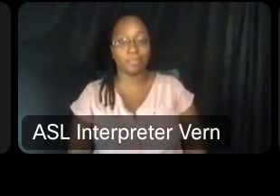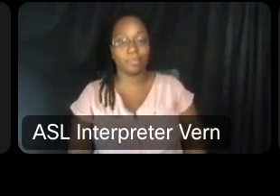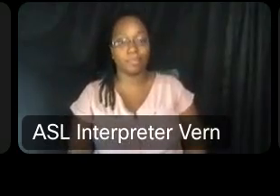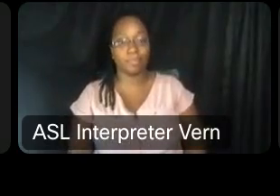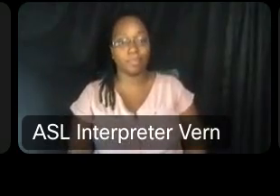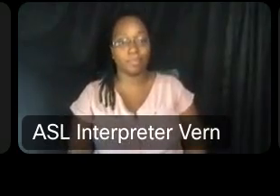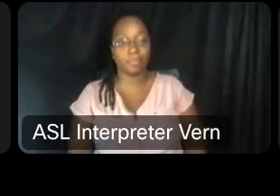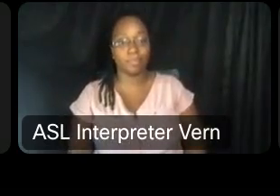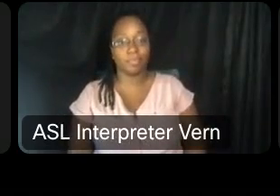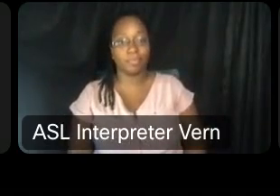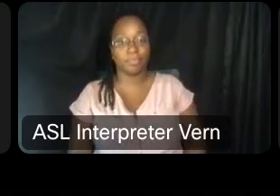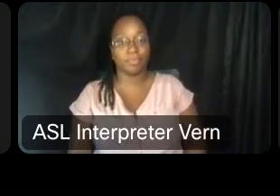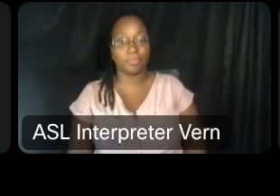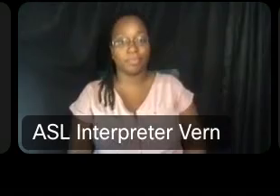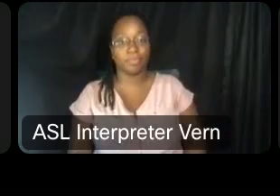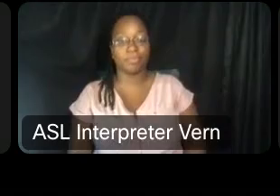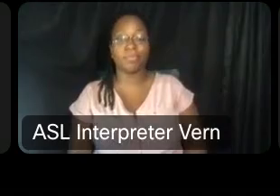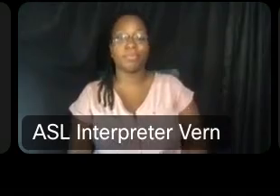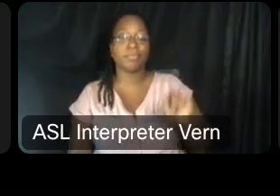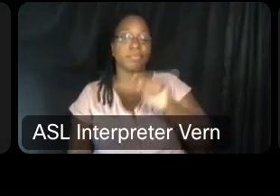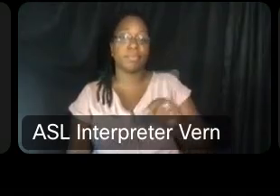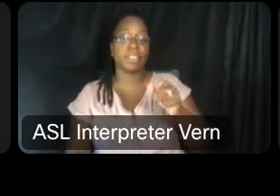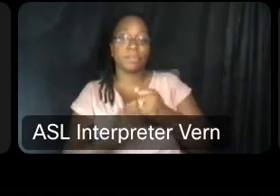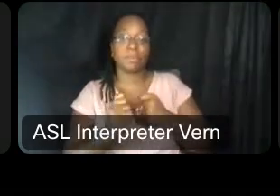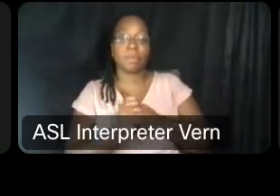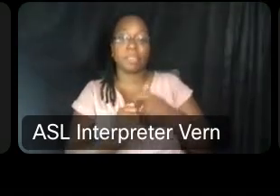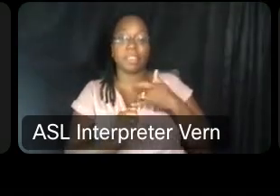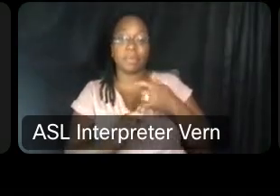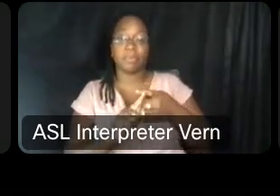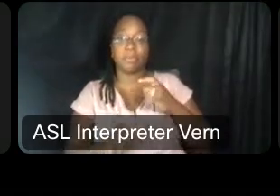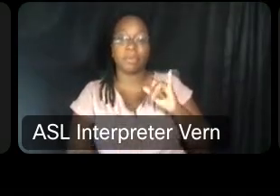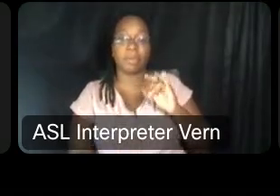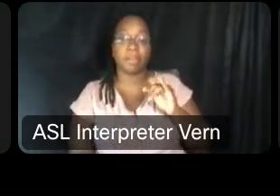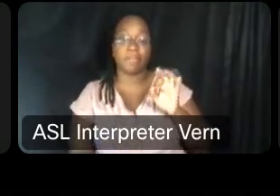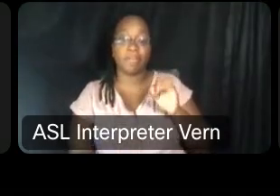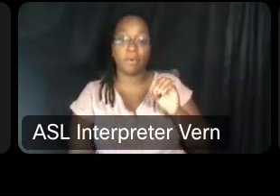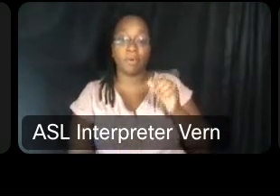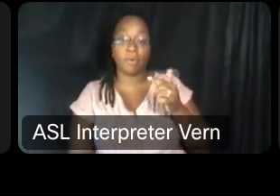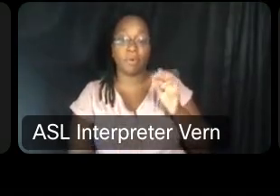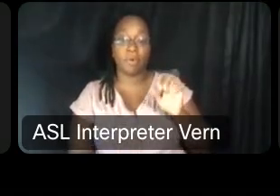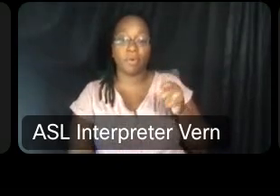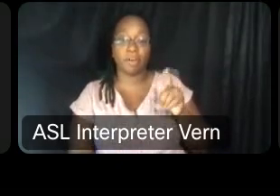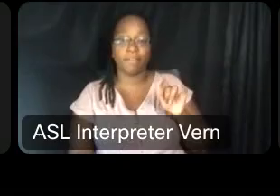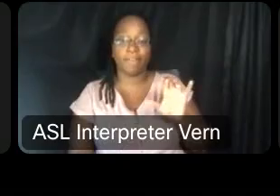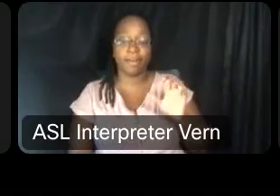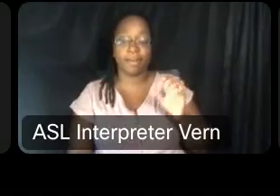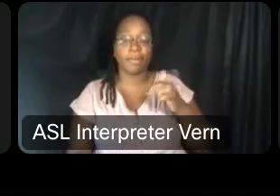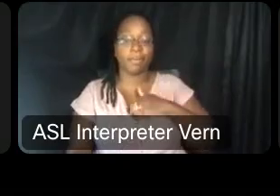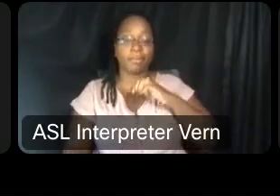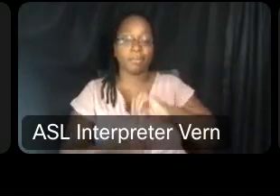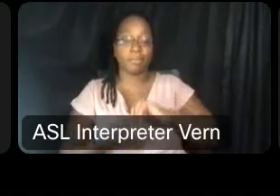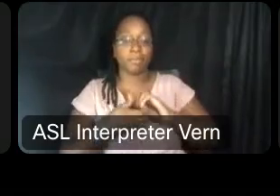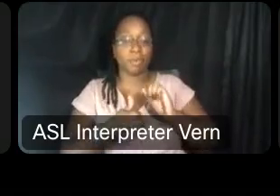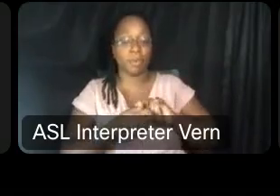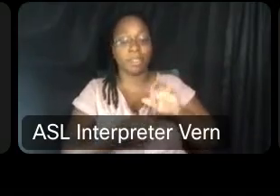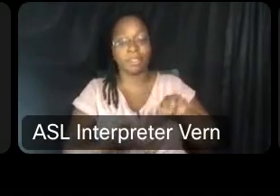this format right here comes from the infographic that was again done in collaboration with the center